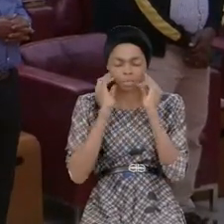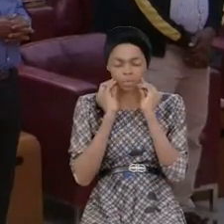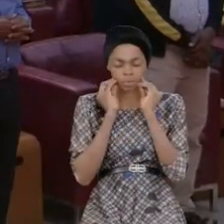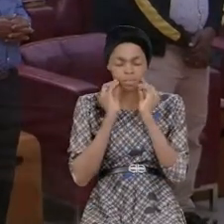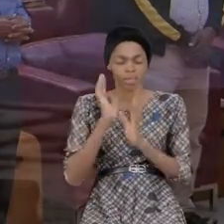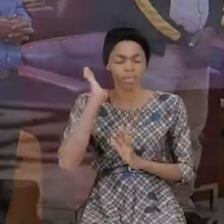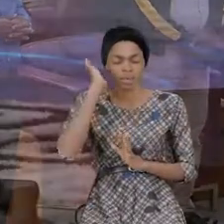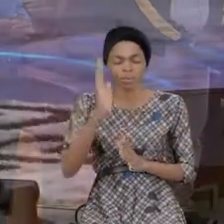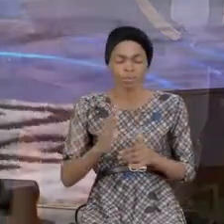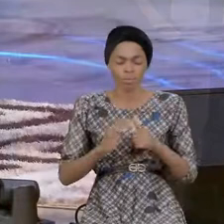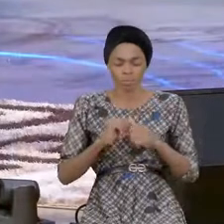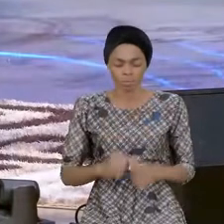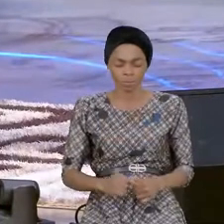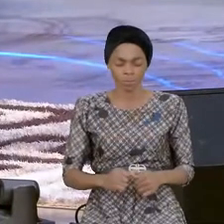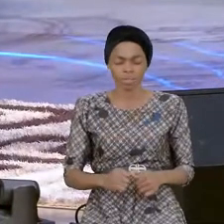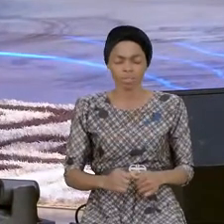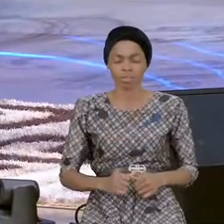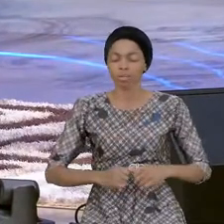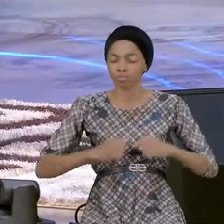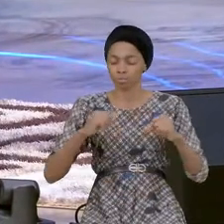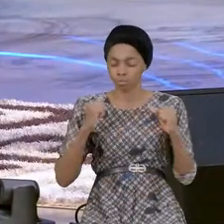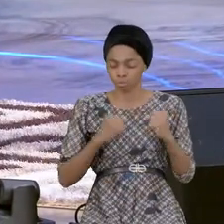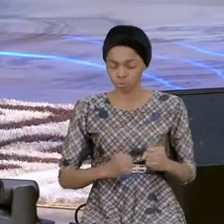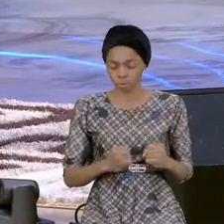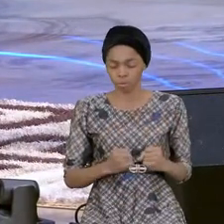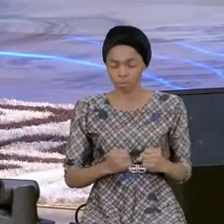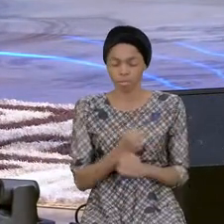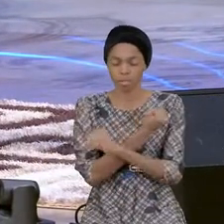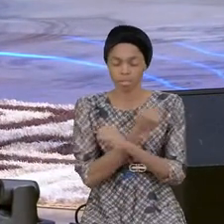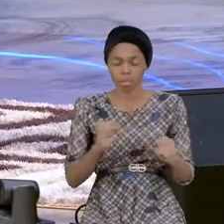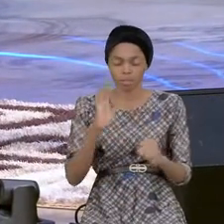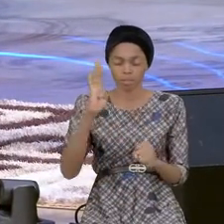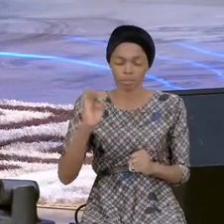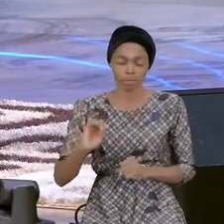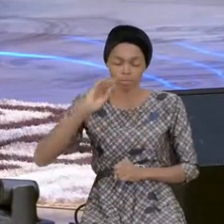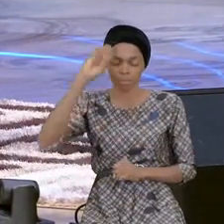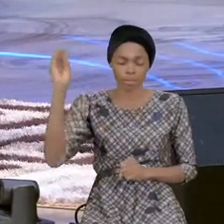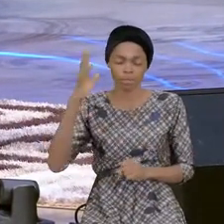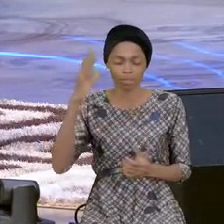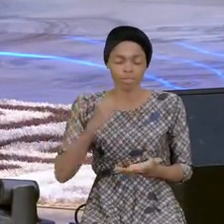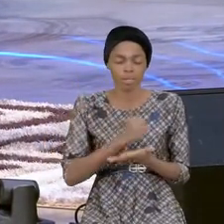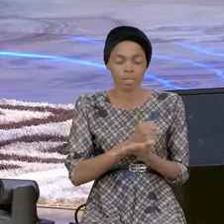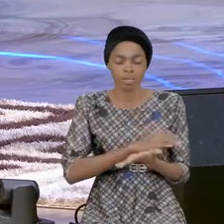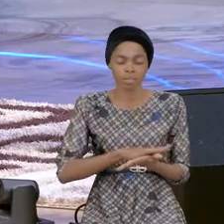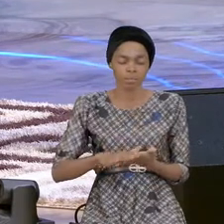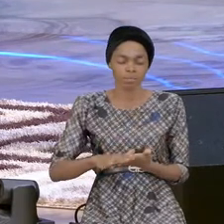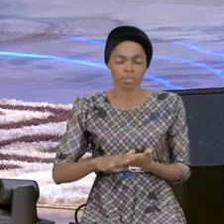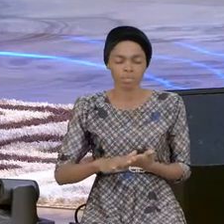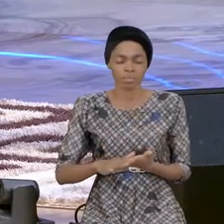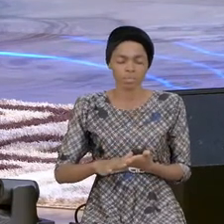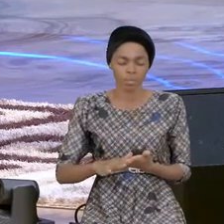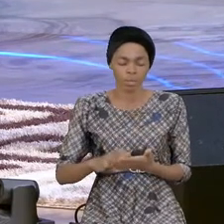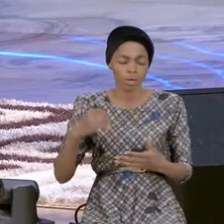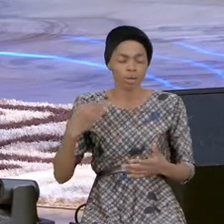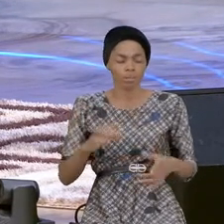will remain intact. Salvation by grace, sanctification of the